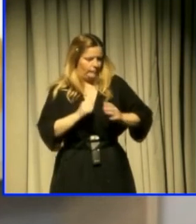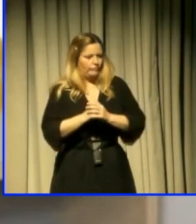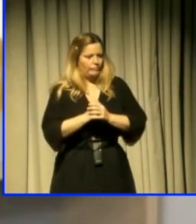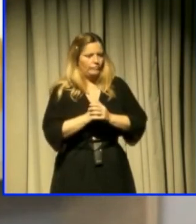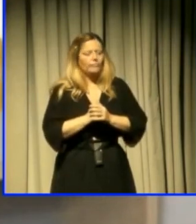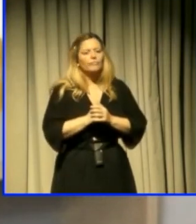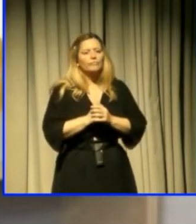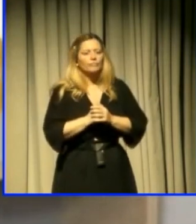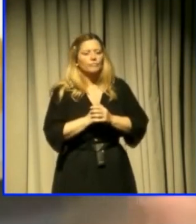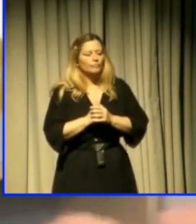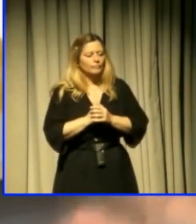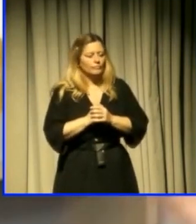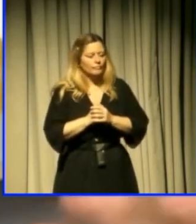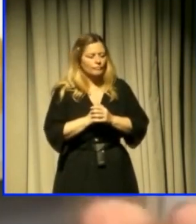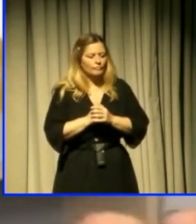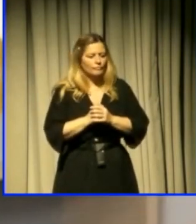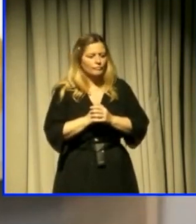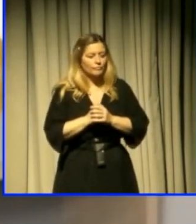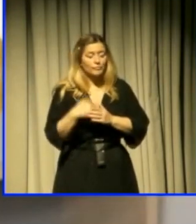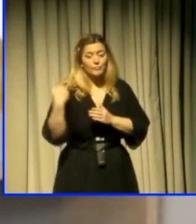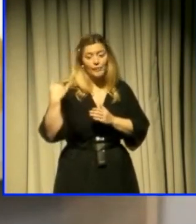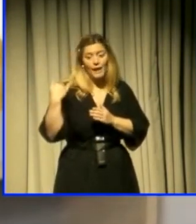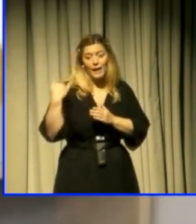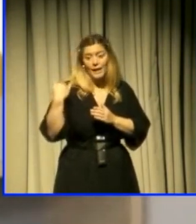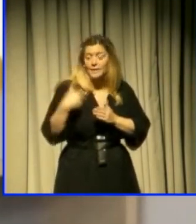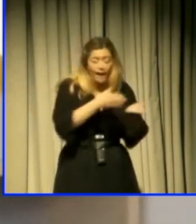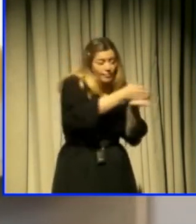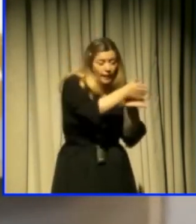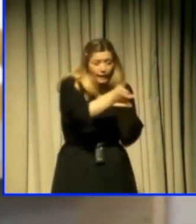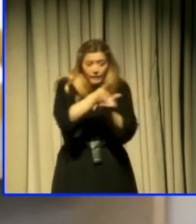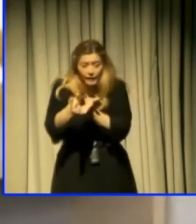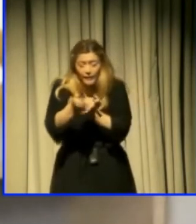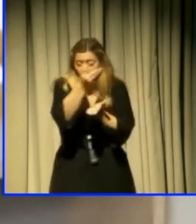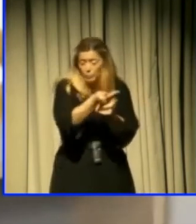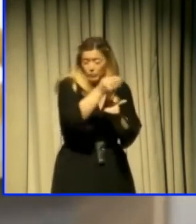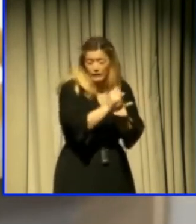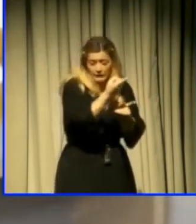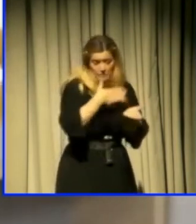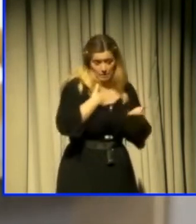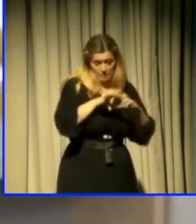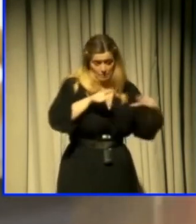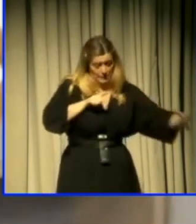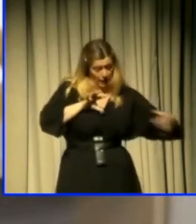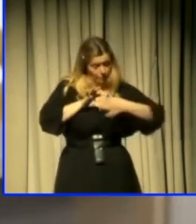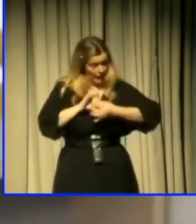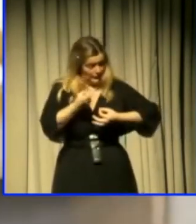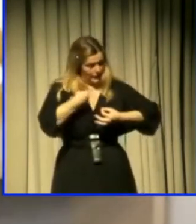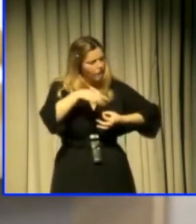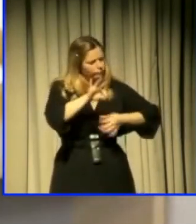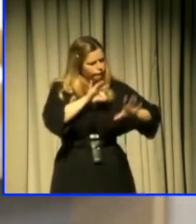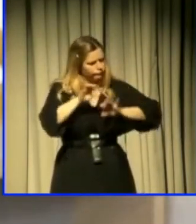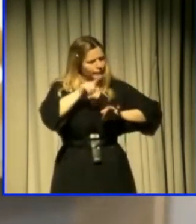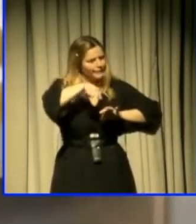So when you've selected the most relevant trends, you can think about applying them to your brand. And it kind of